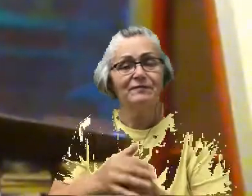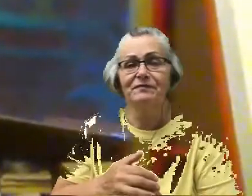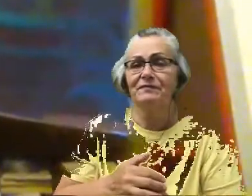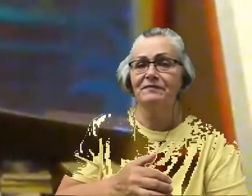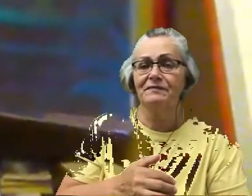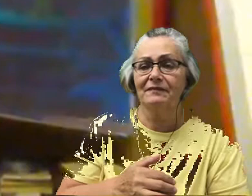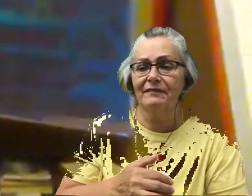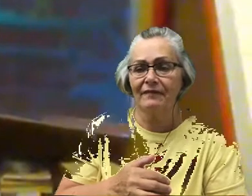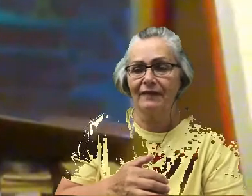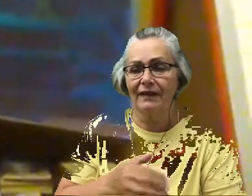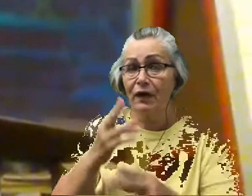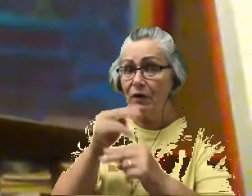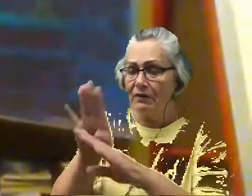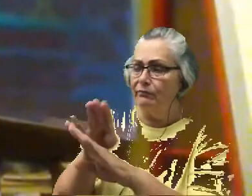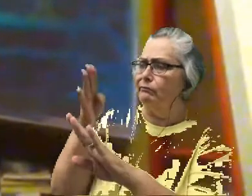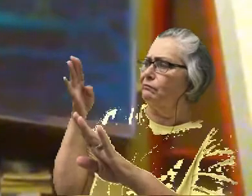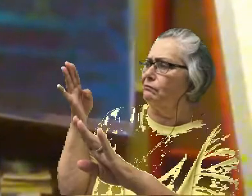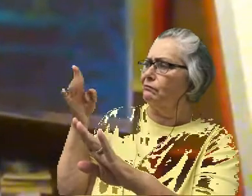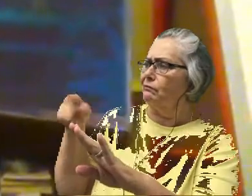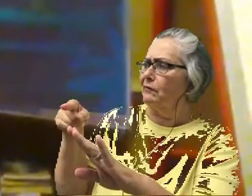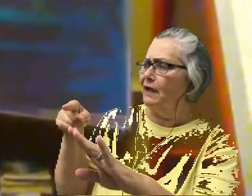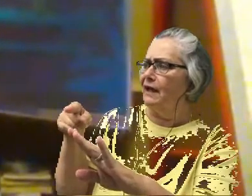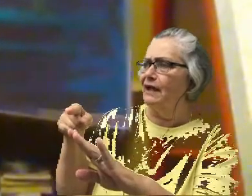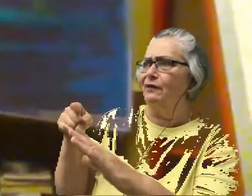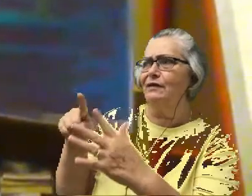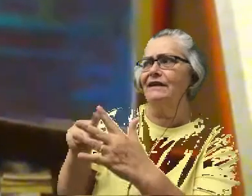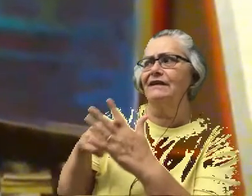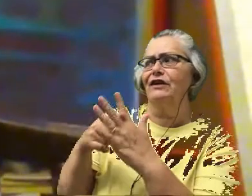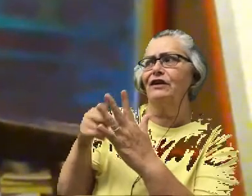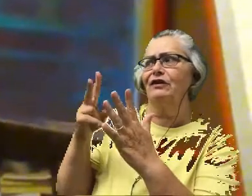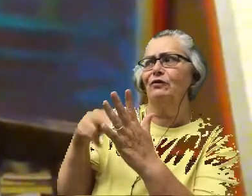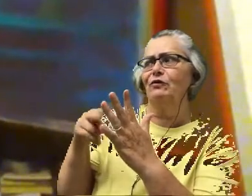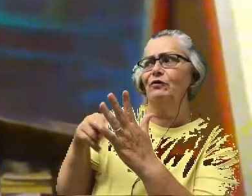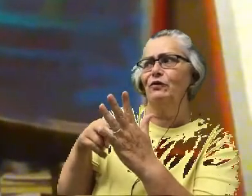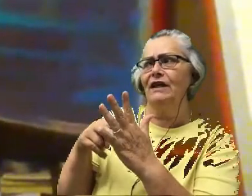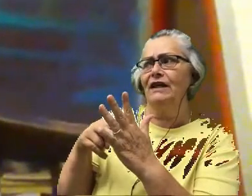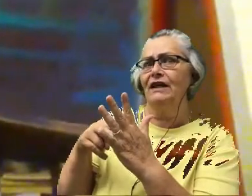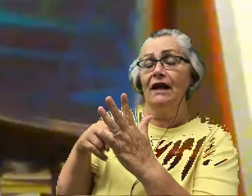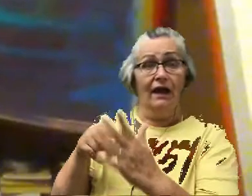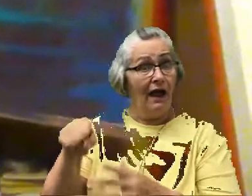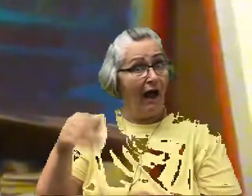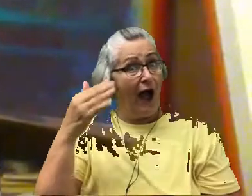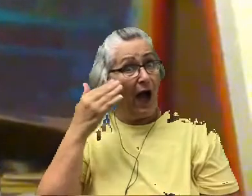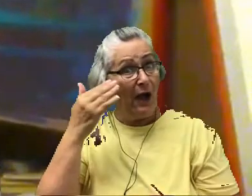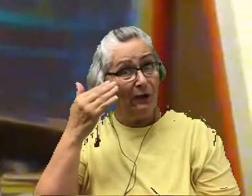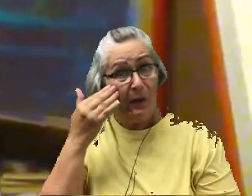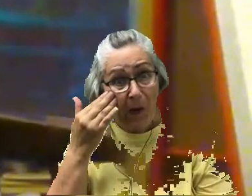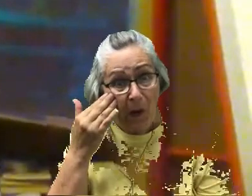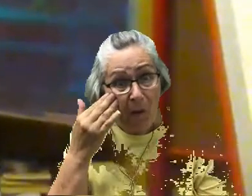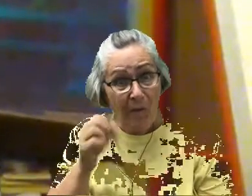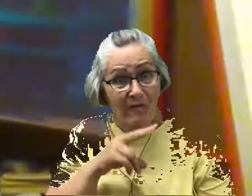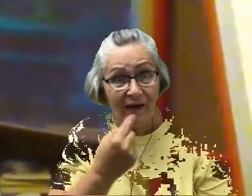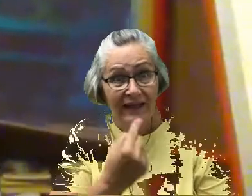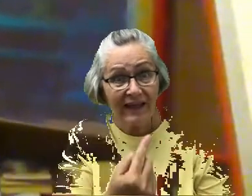voice. Rabbit opened the door. "I was about to read," he began. "I know," Froggy